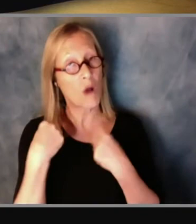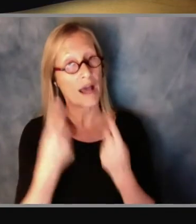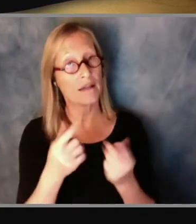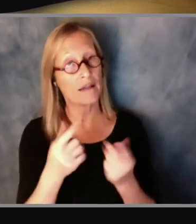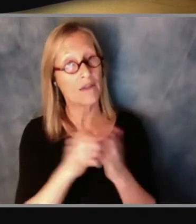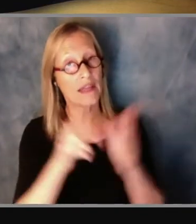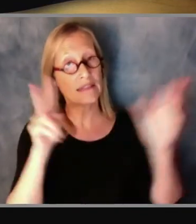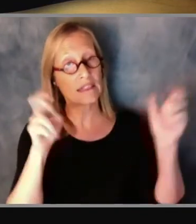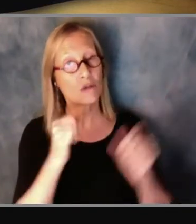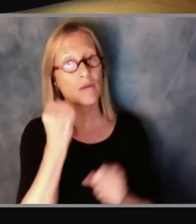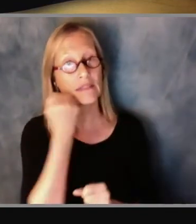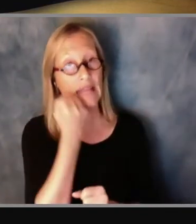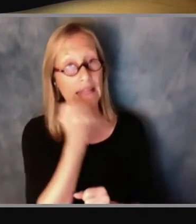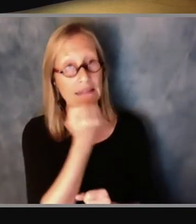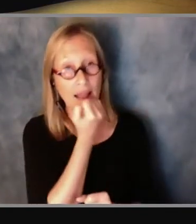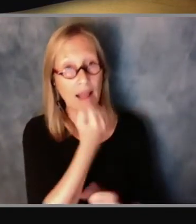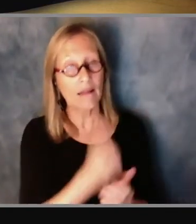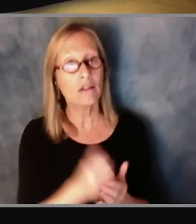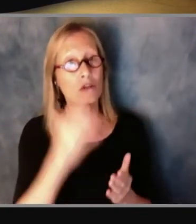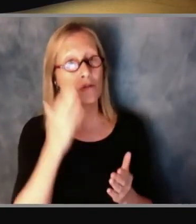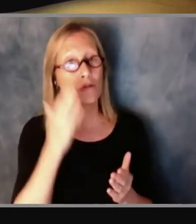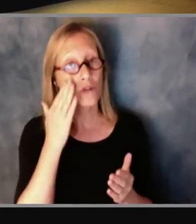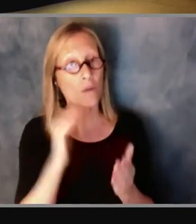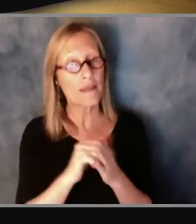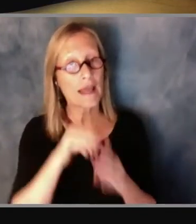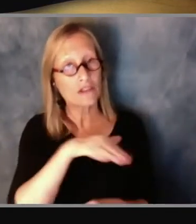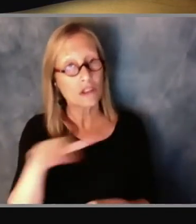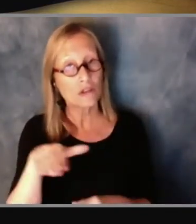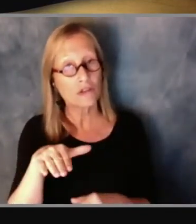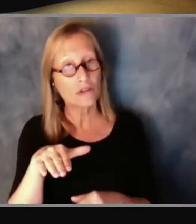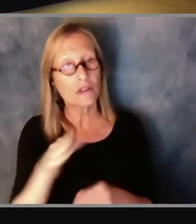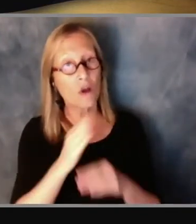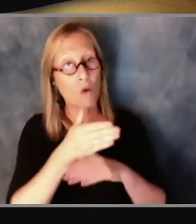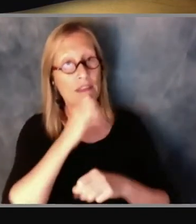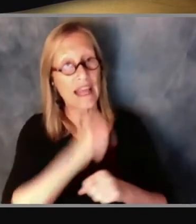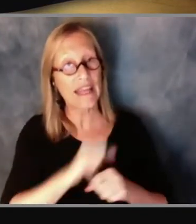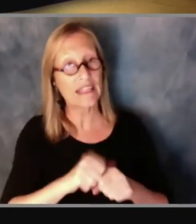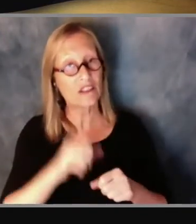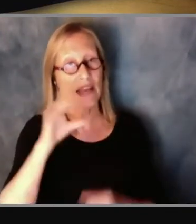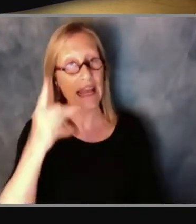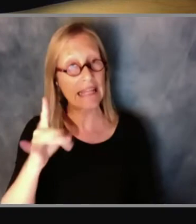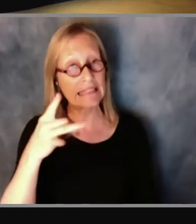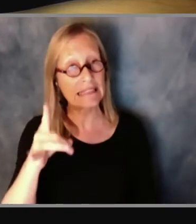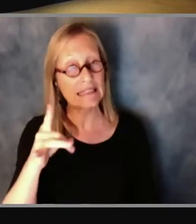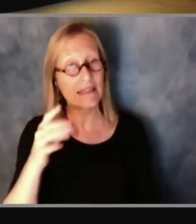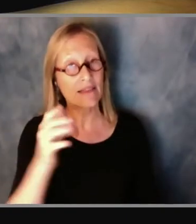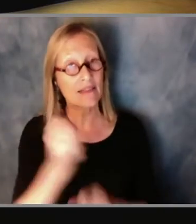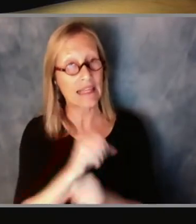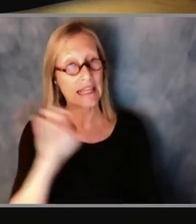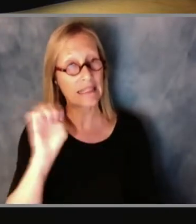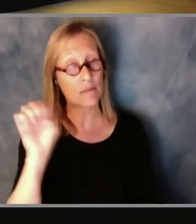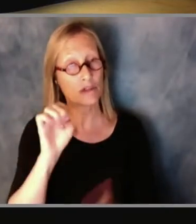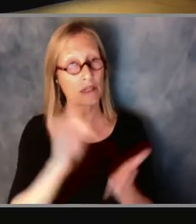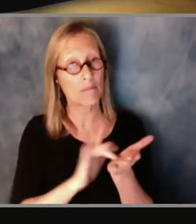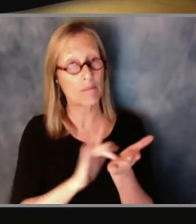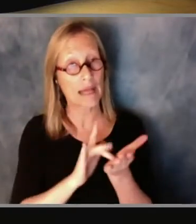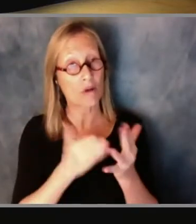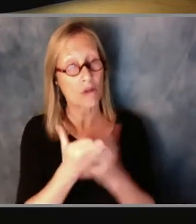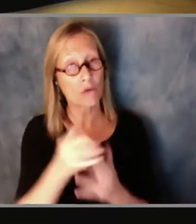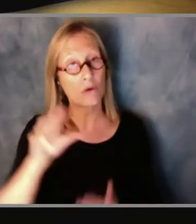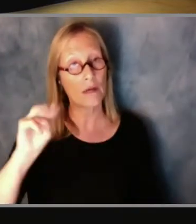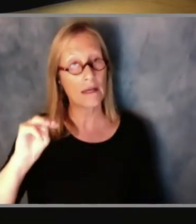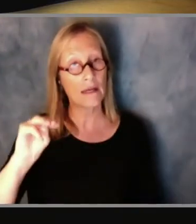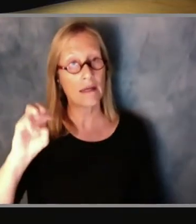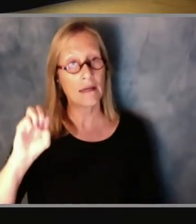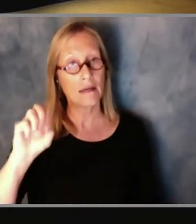dental, knowing that children over the age of 18, they get emergency medical through Medicaid, which